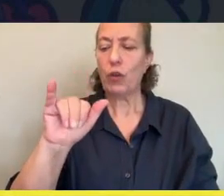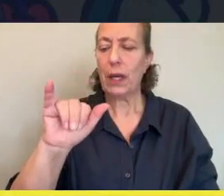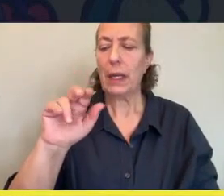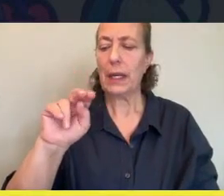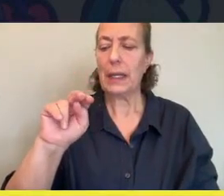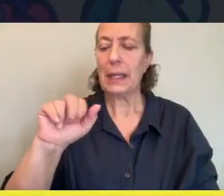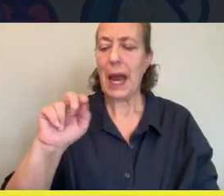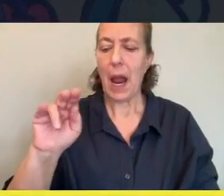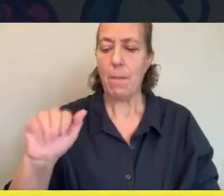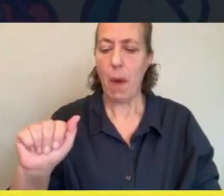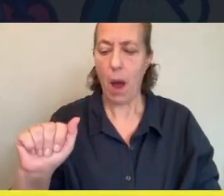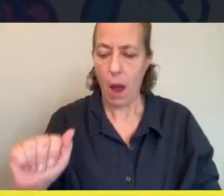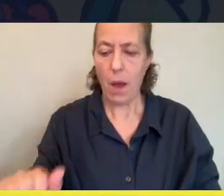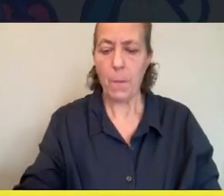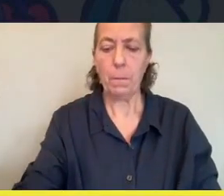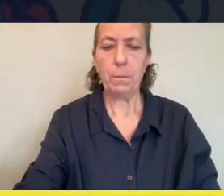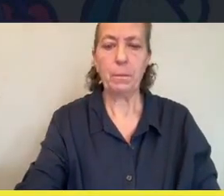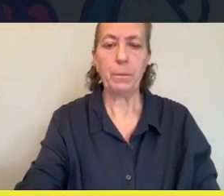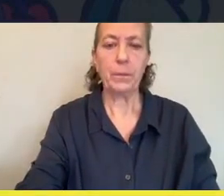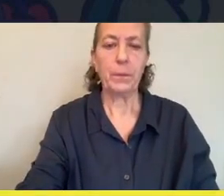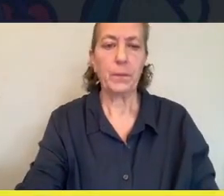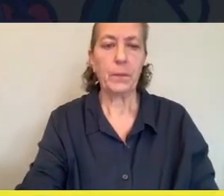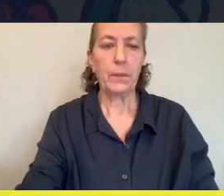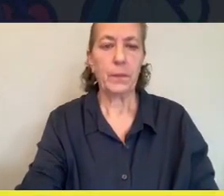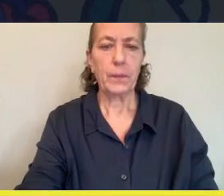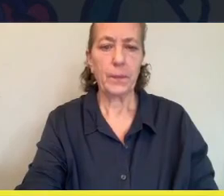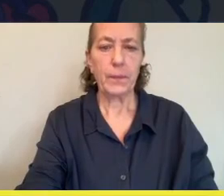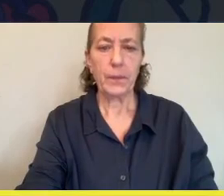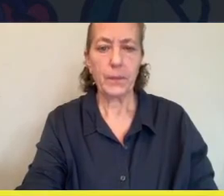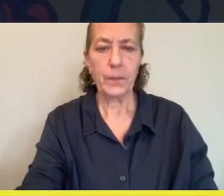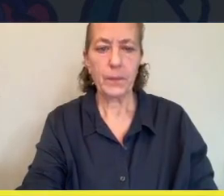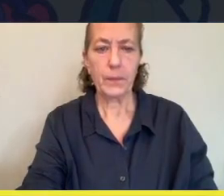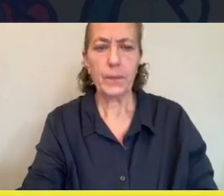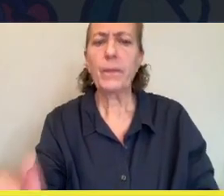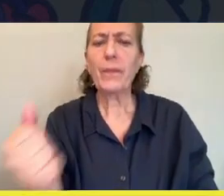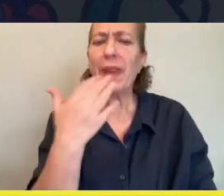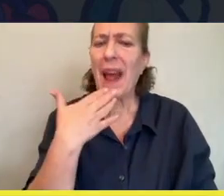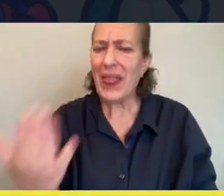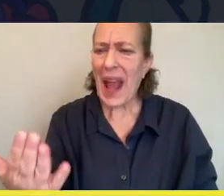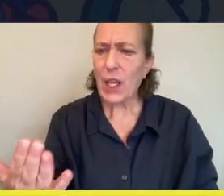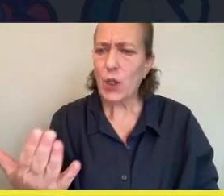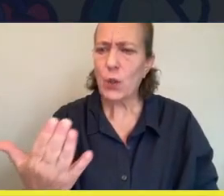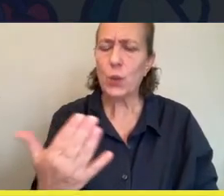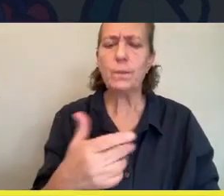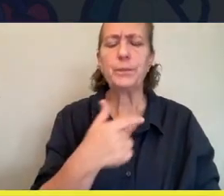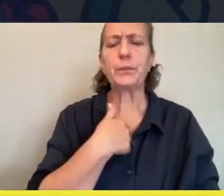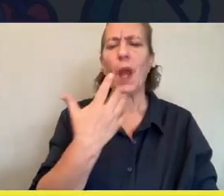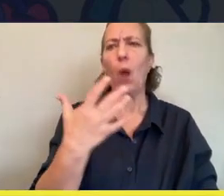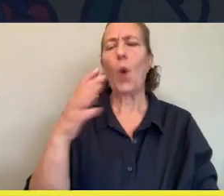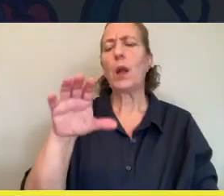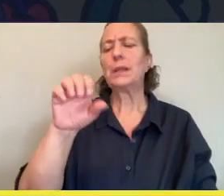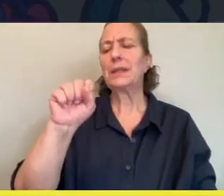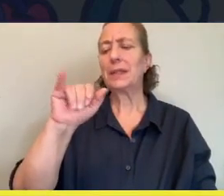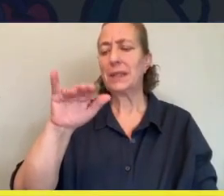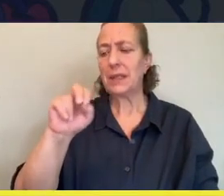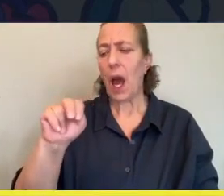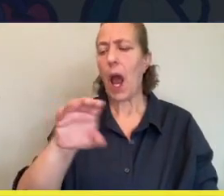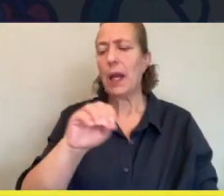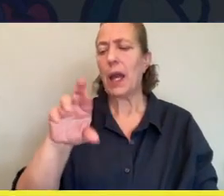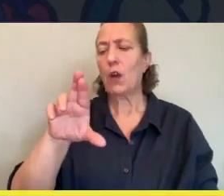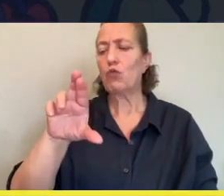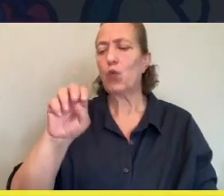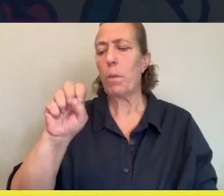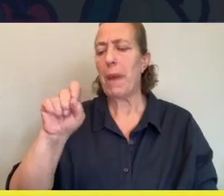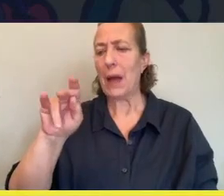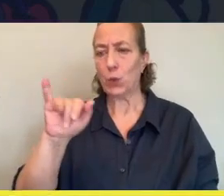so much. I want to begin by thanking my co-authors, Michael Ashley Stein and David Grabowski, without